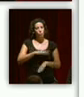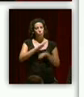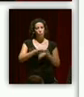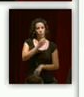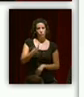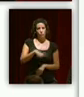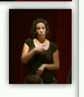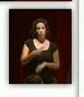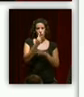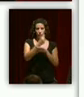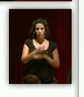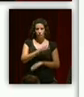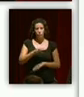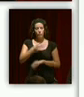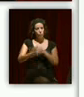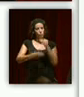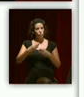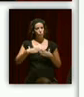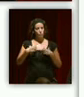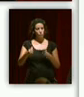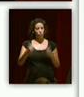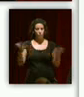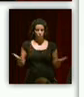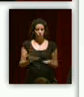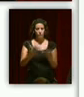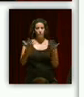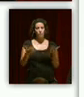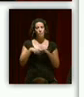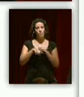that assesses the compliance